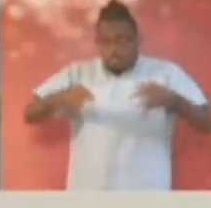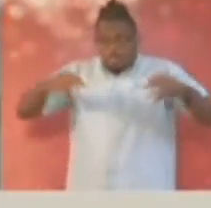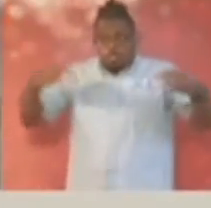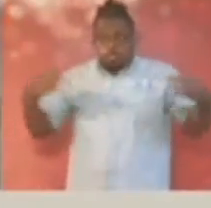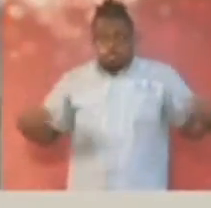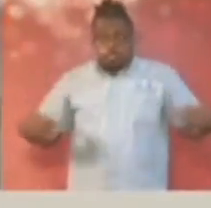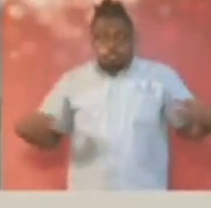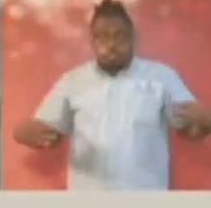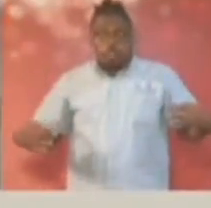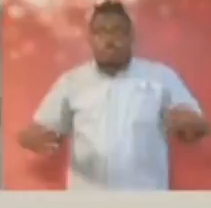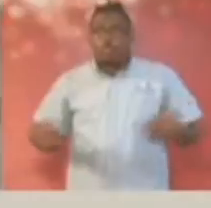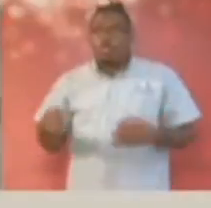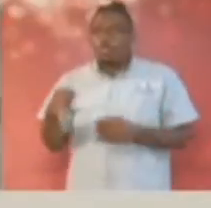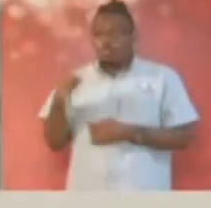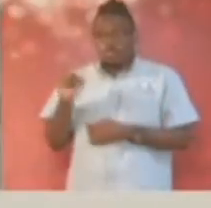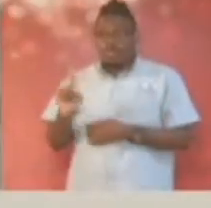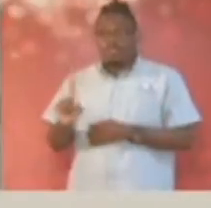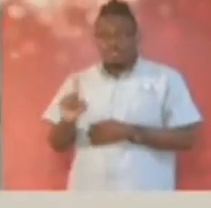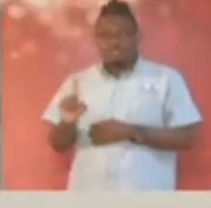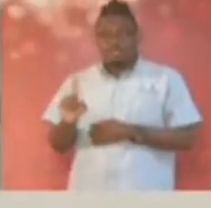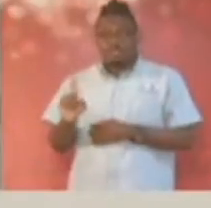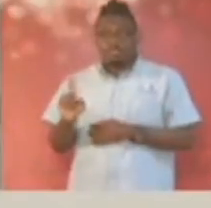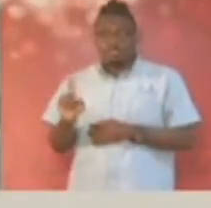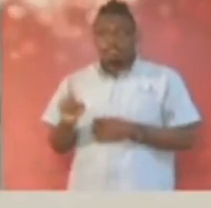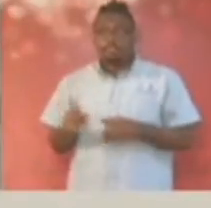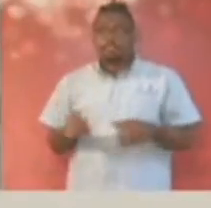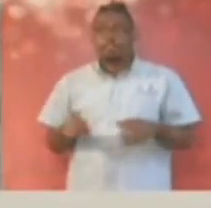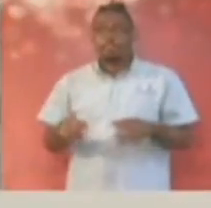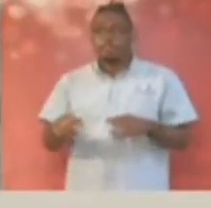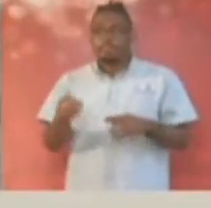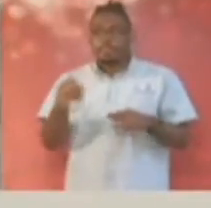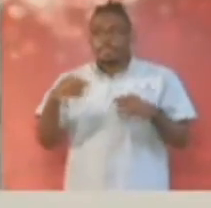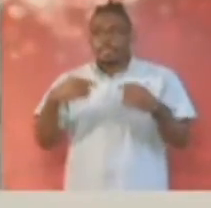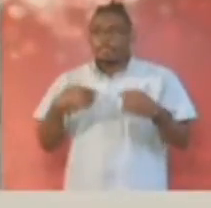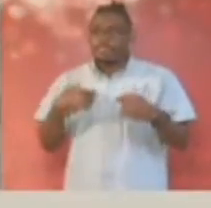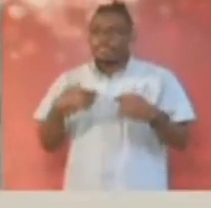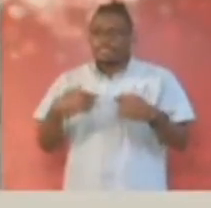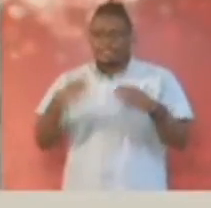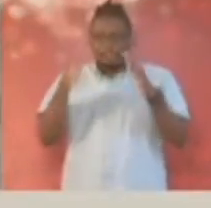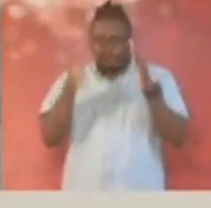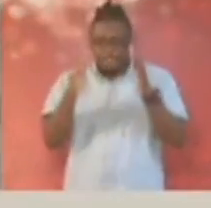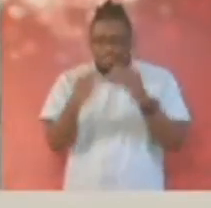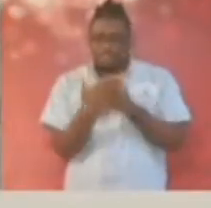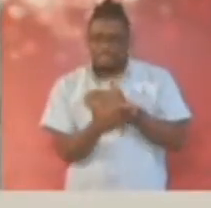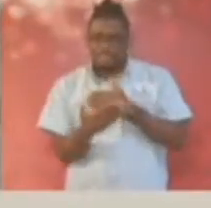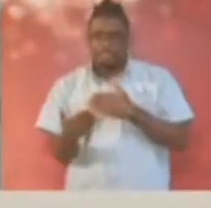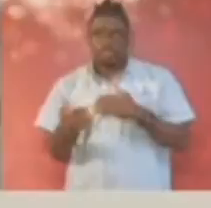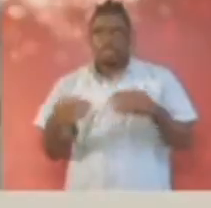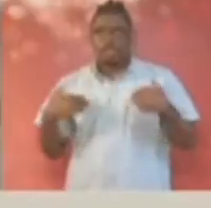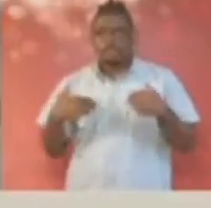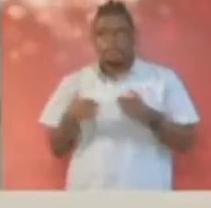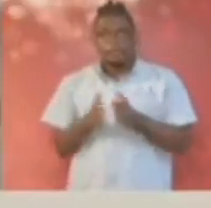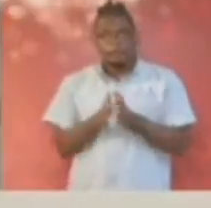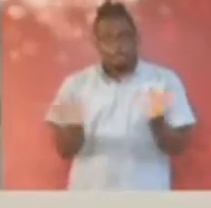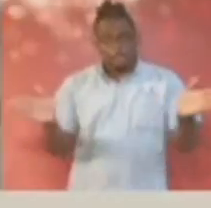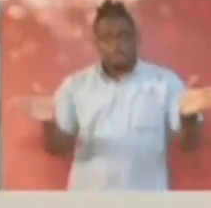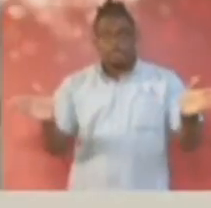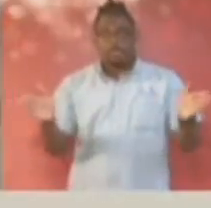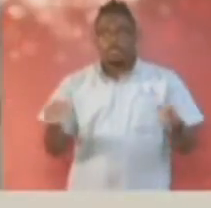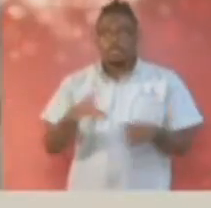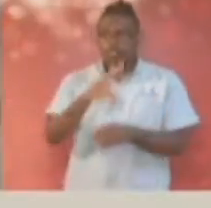of the major response by the public health sector to invest and